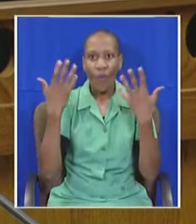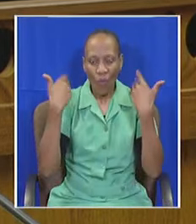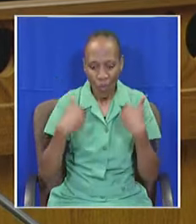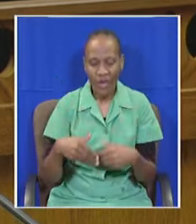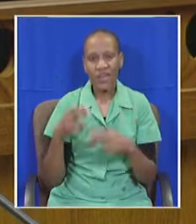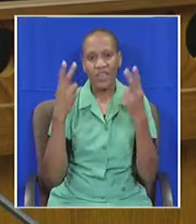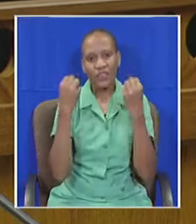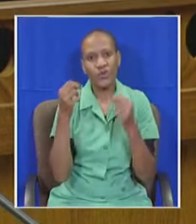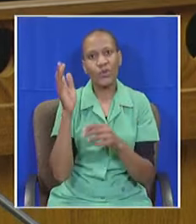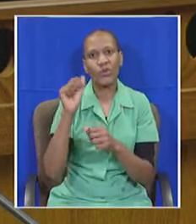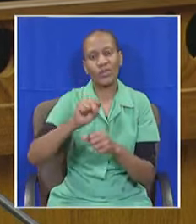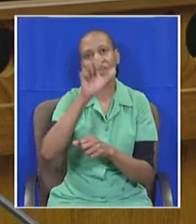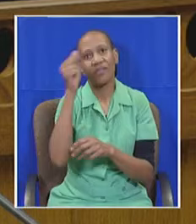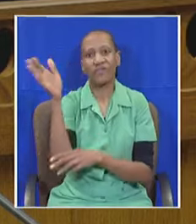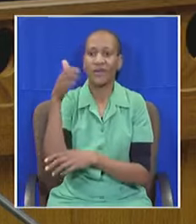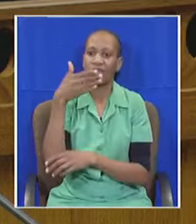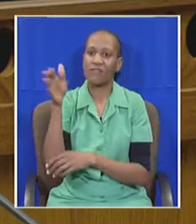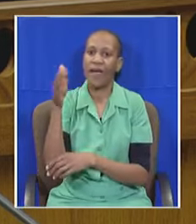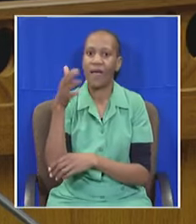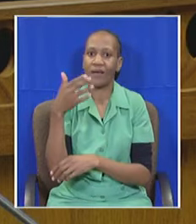flag and showing their solidarity.